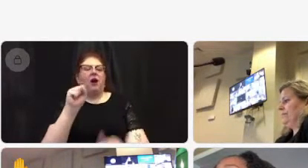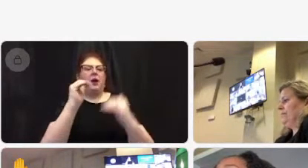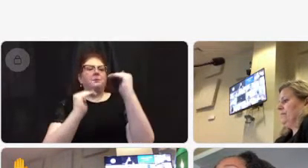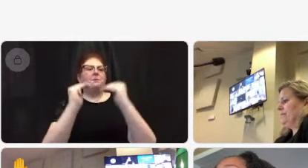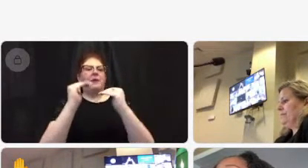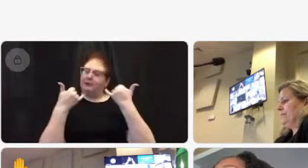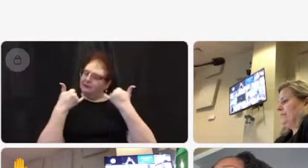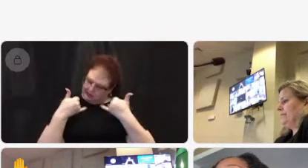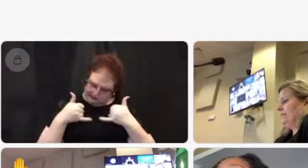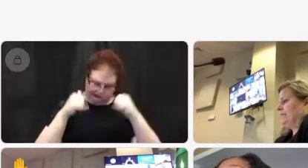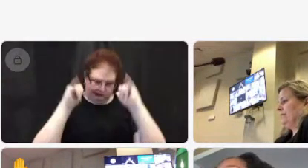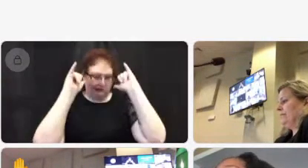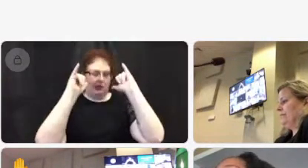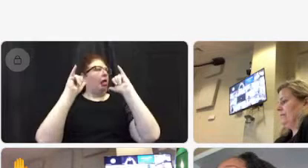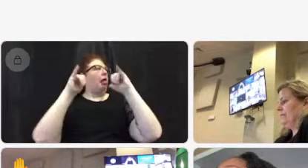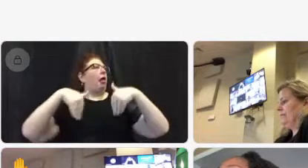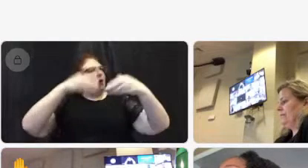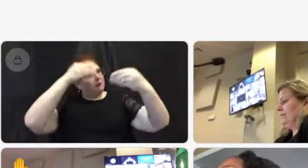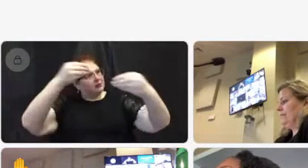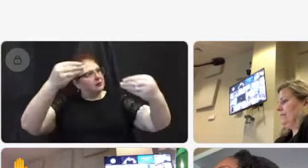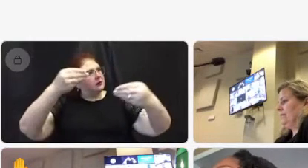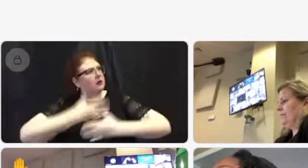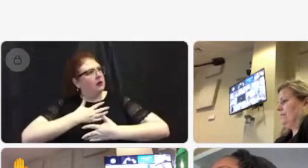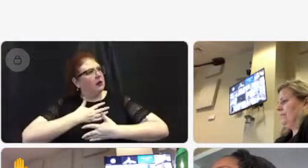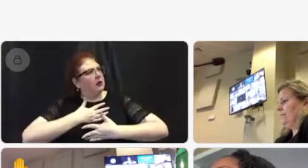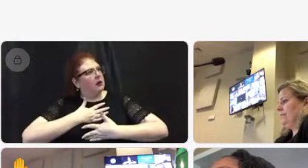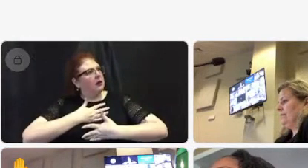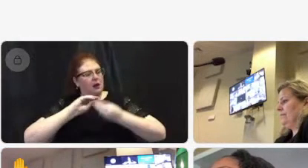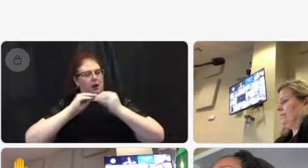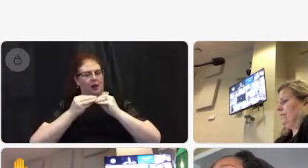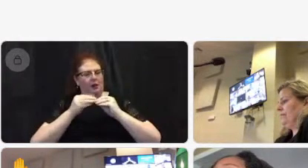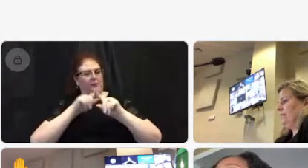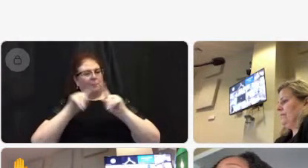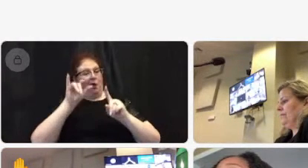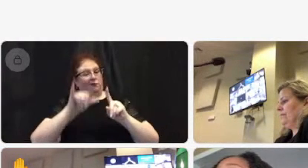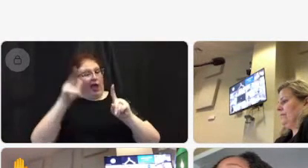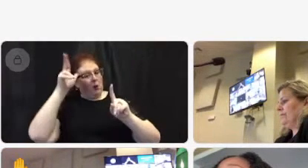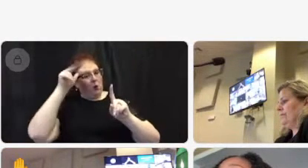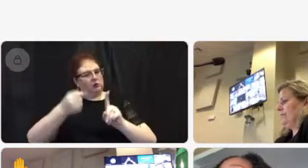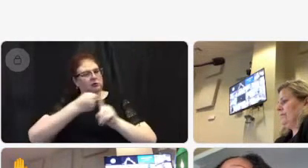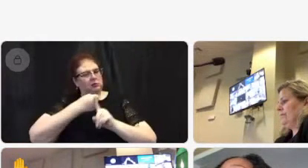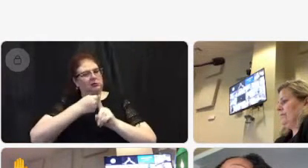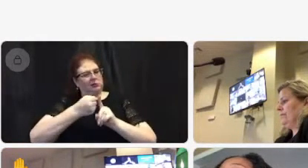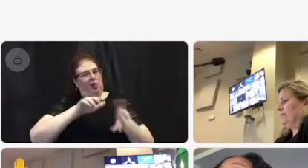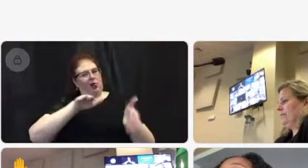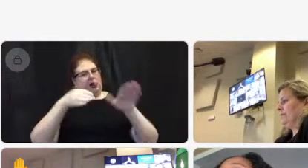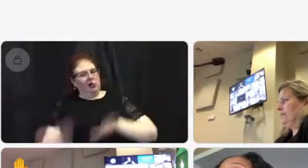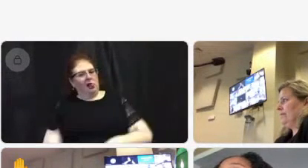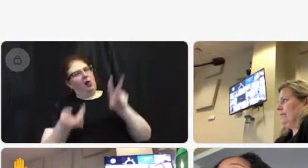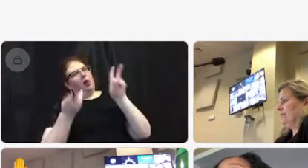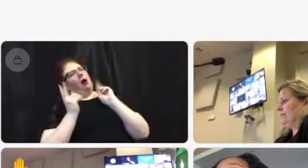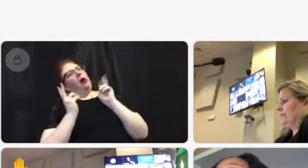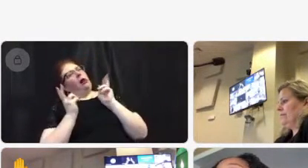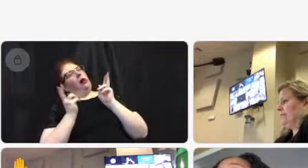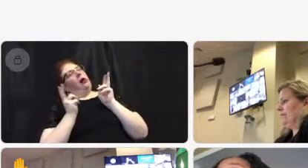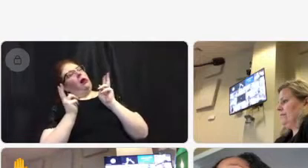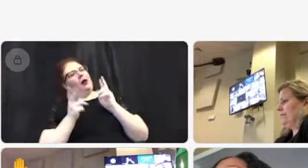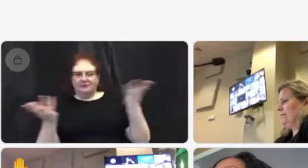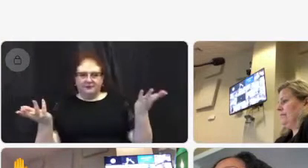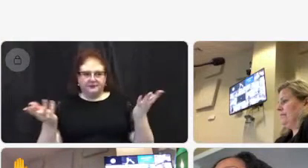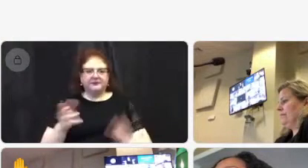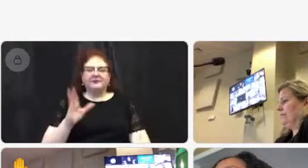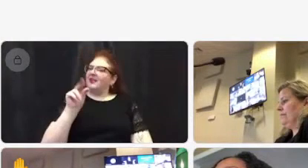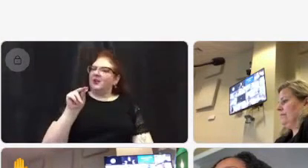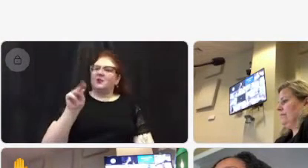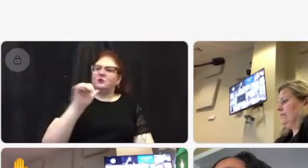number, but I'm gonna quit beating that dead horse. No, sir, don't quit, because our new CFOs should be able to get that